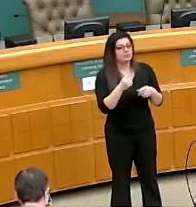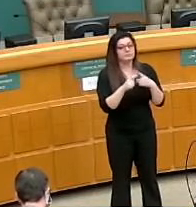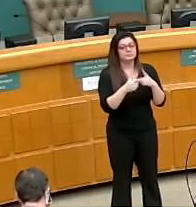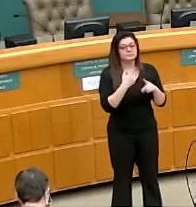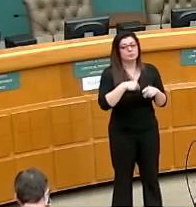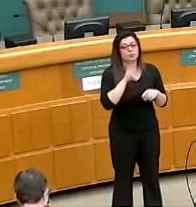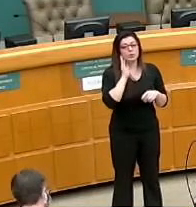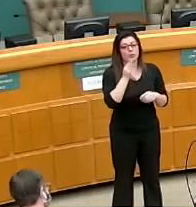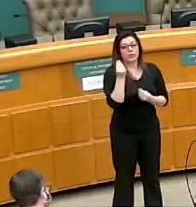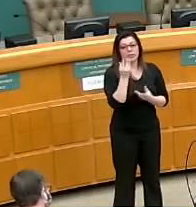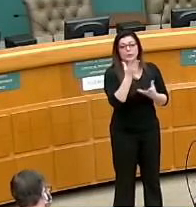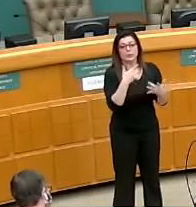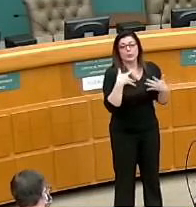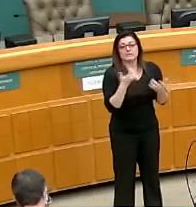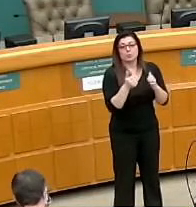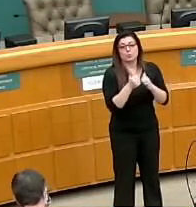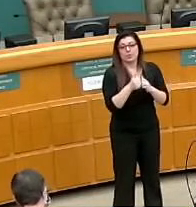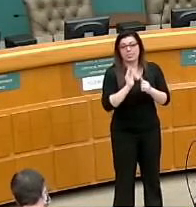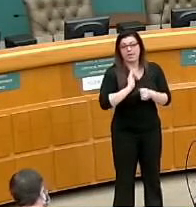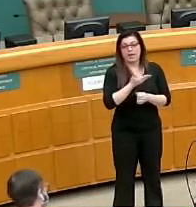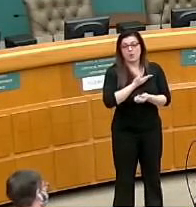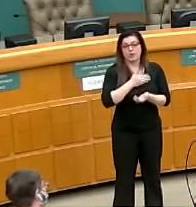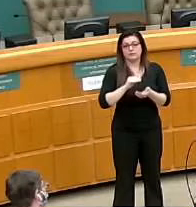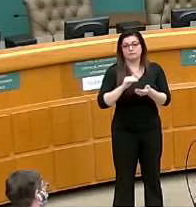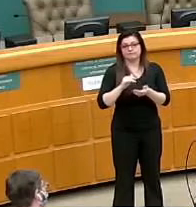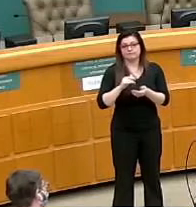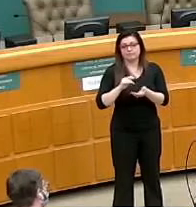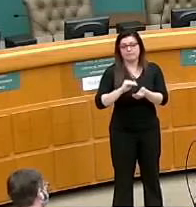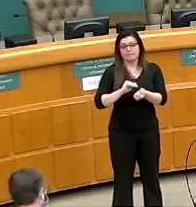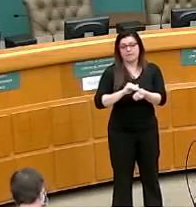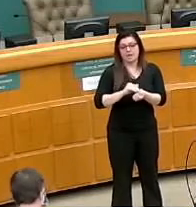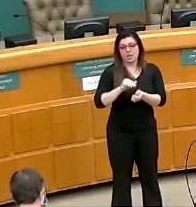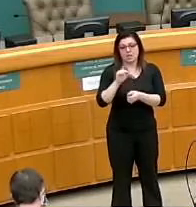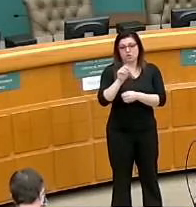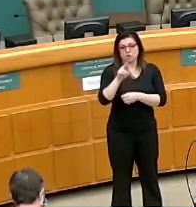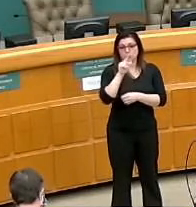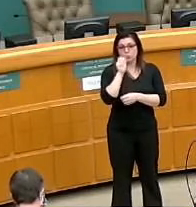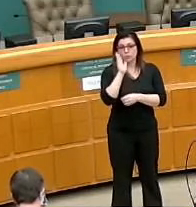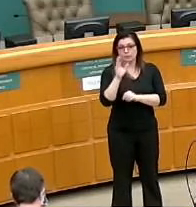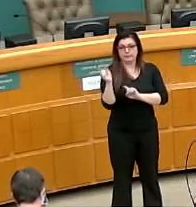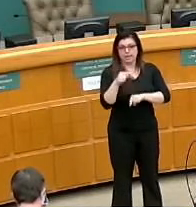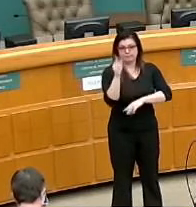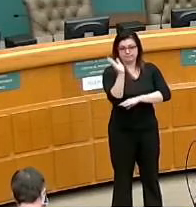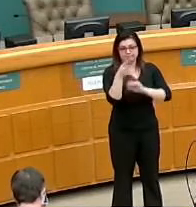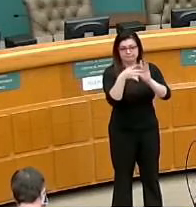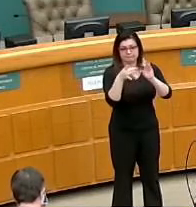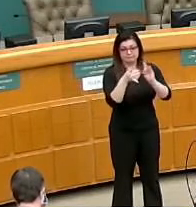Dr. Ramachandruni. He may be here tomorrow. If not, either Wednesday or Thursday. We'll keep you posted. Thank you.